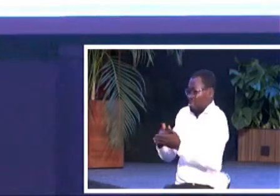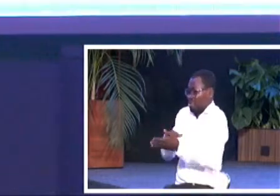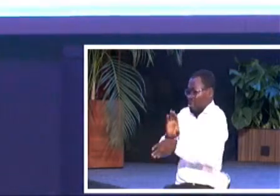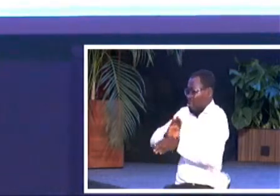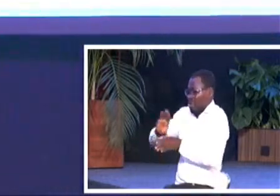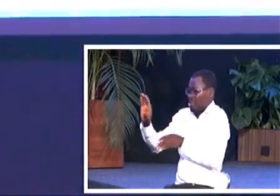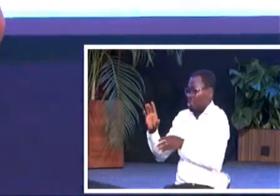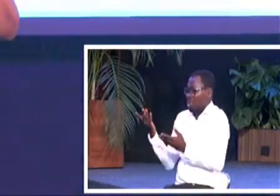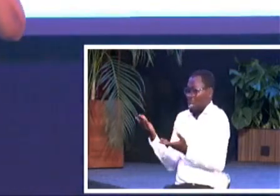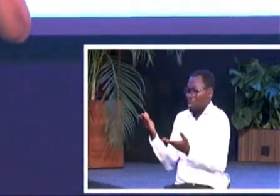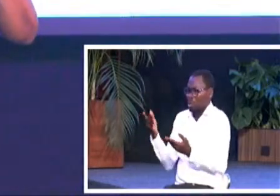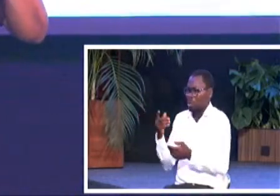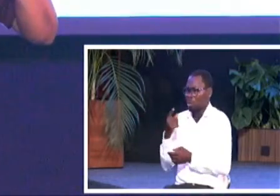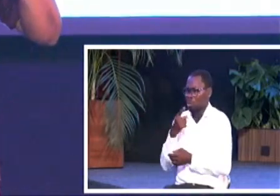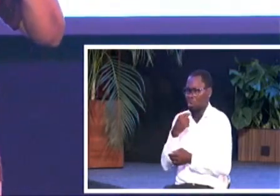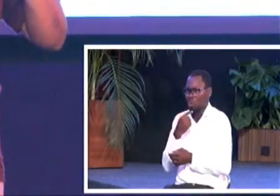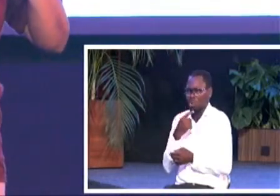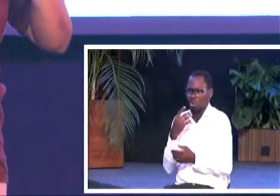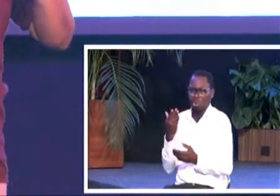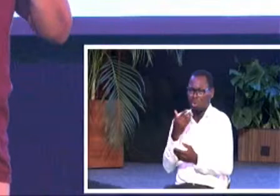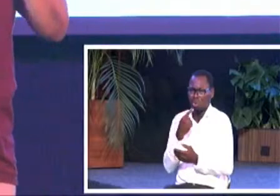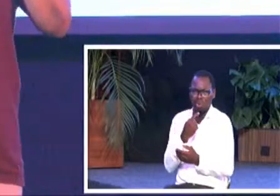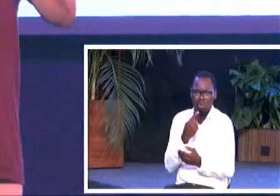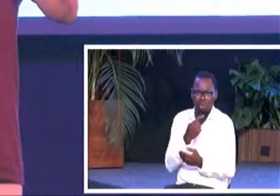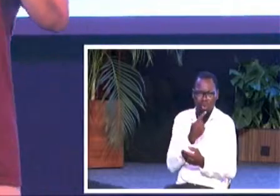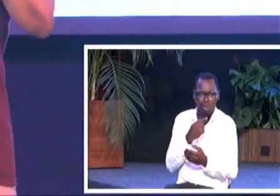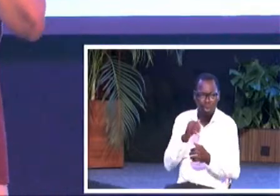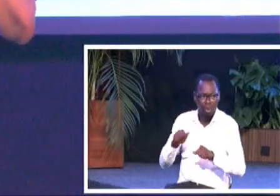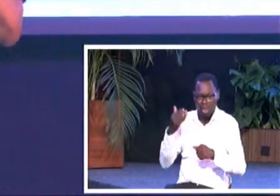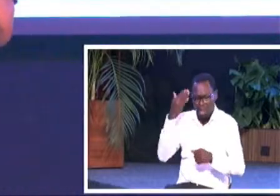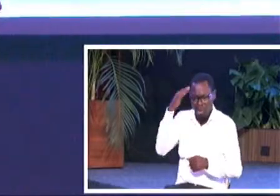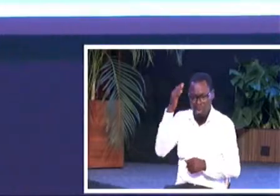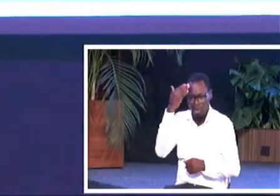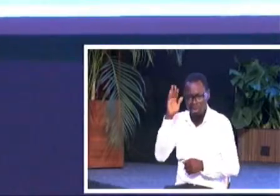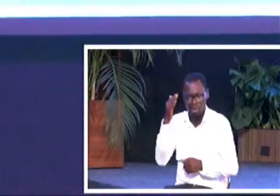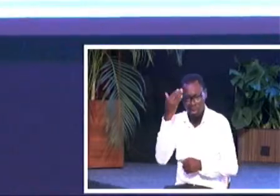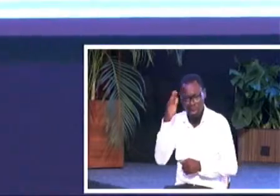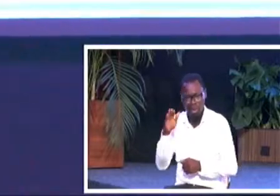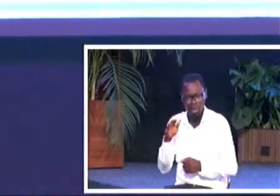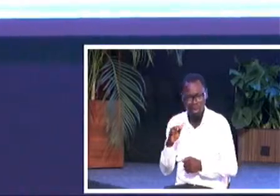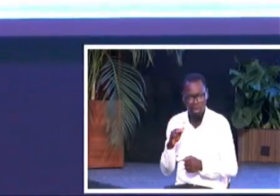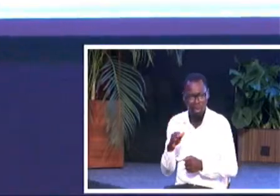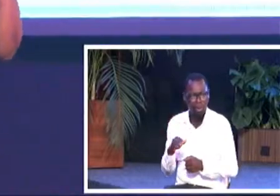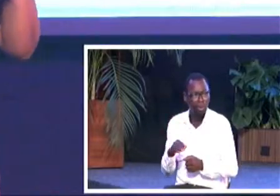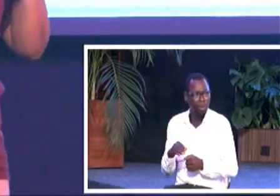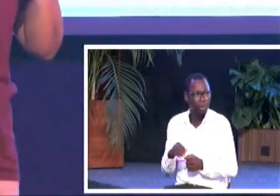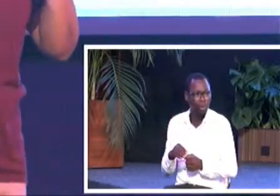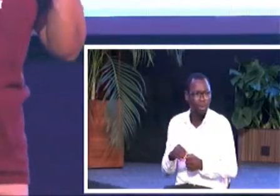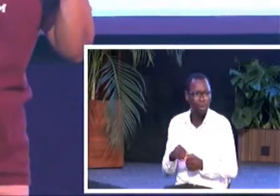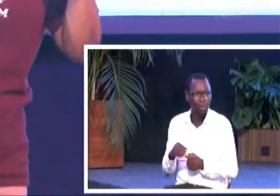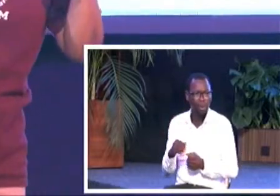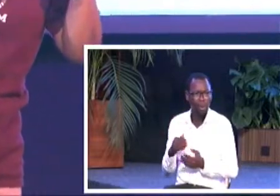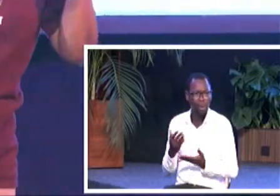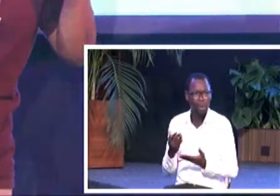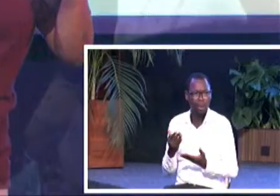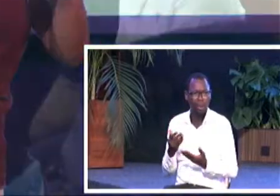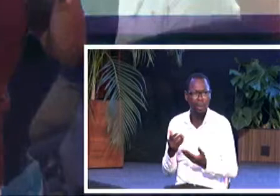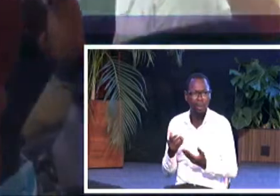youth, who is the top influencer? I don't know who. Do you have a name? Can someone mention a